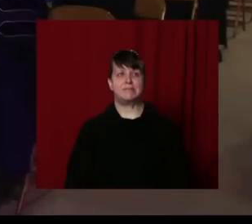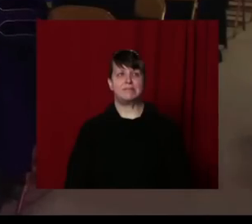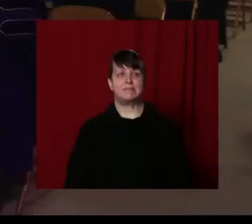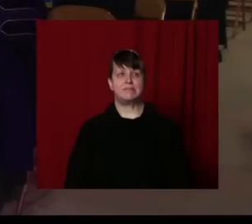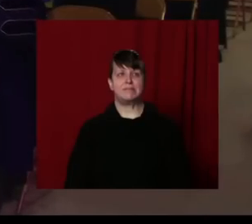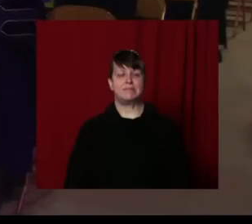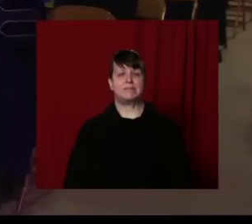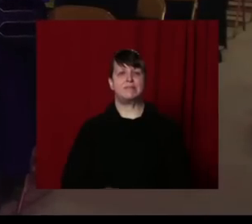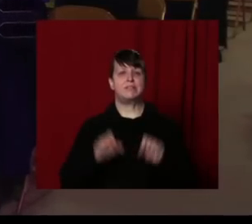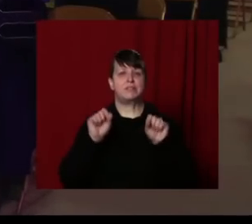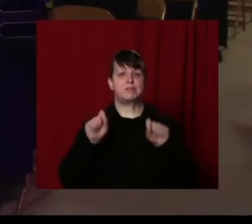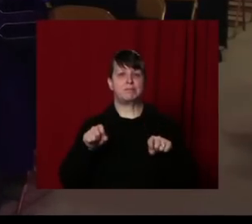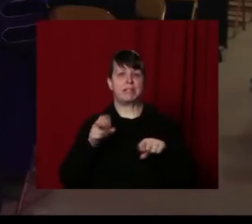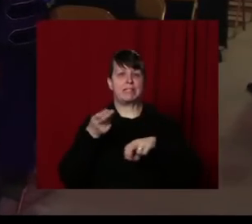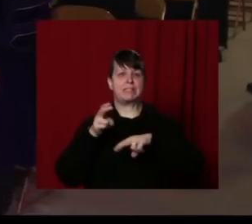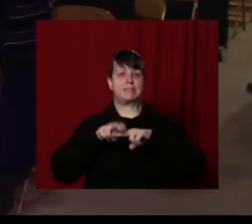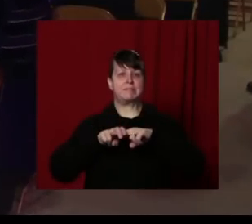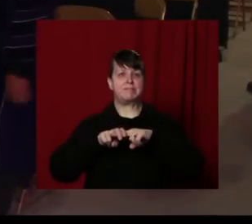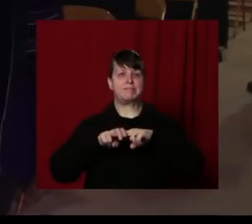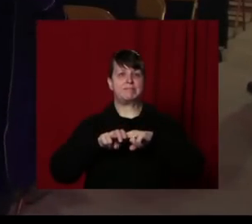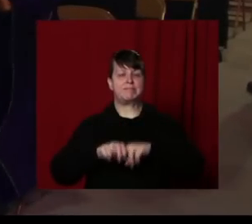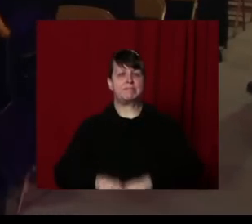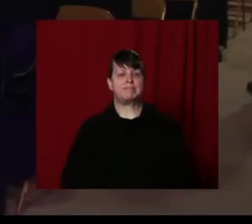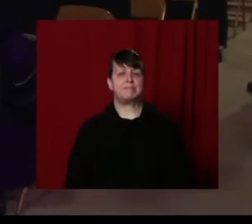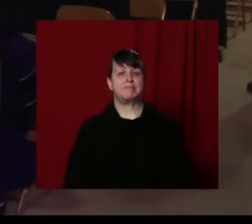You may now take your seats.